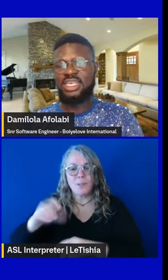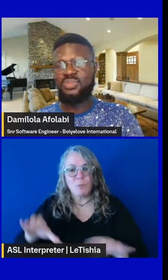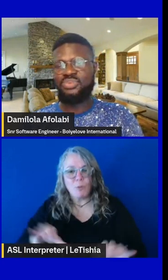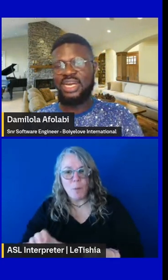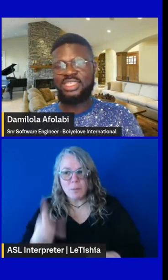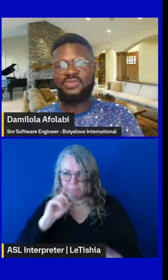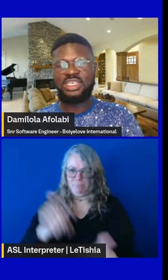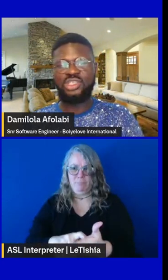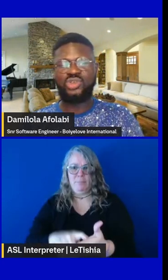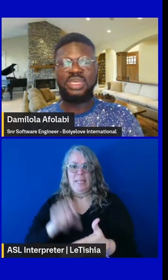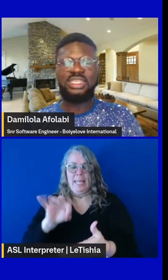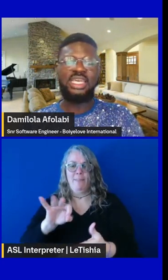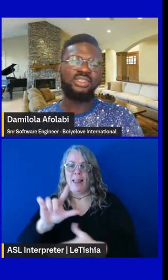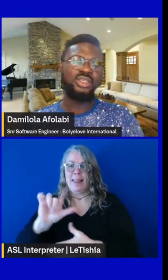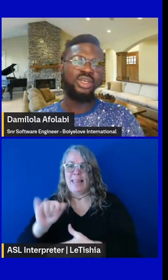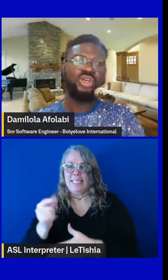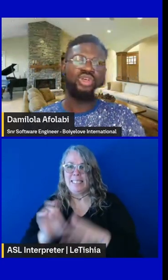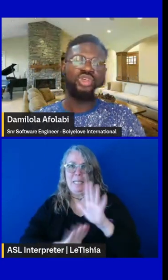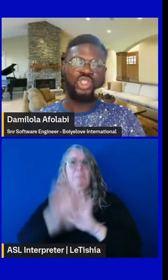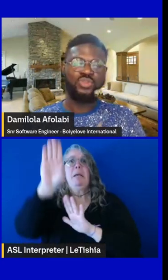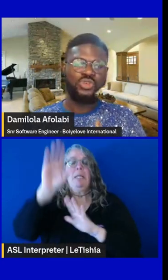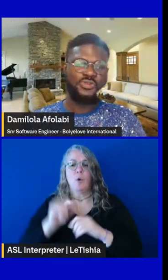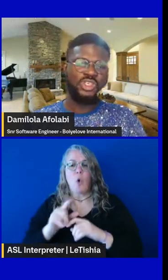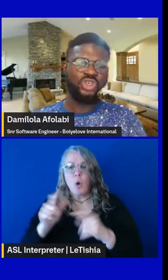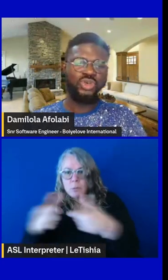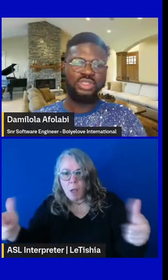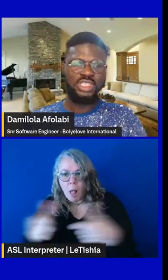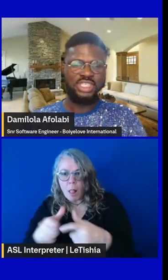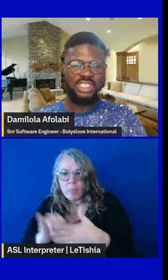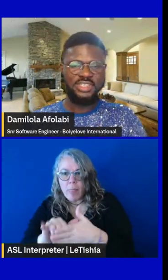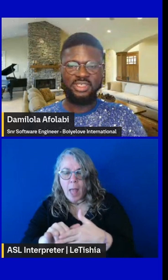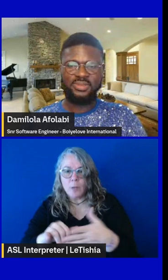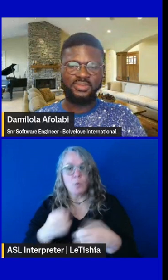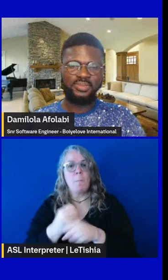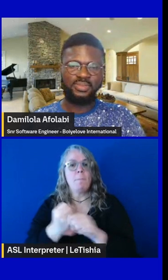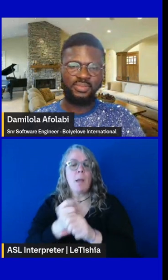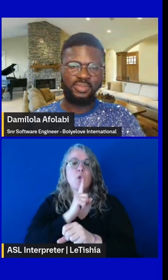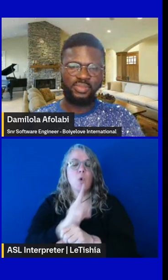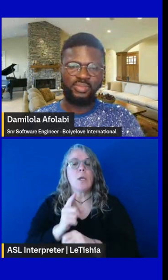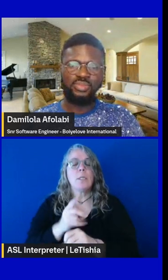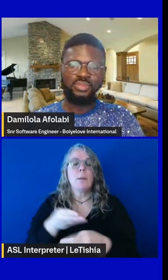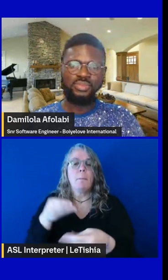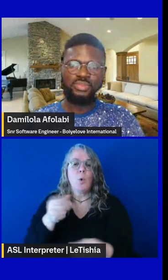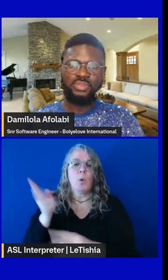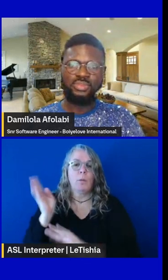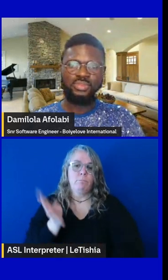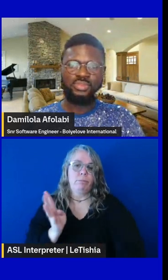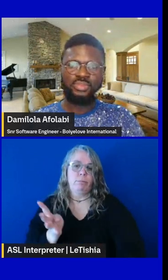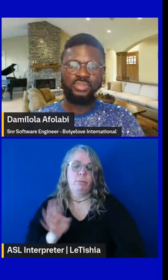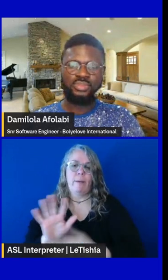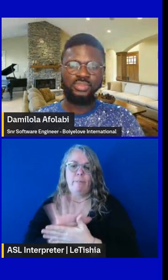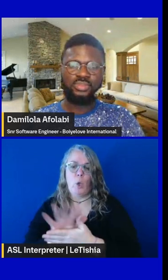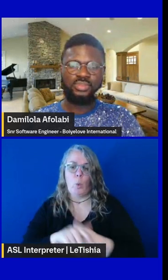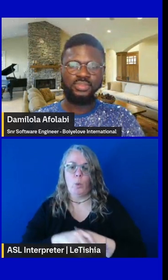and scaling proactively to maintain smooth video deliveries.